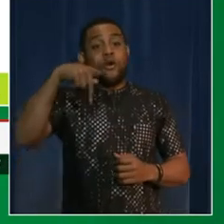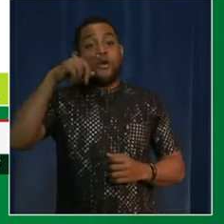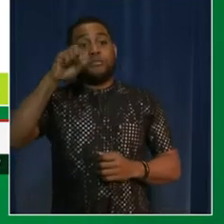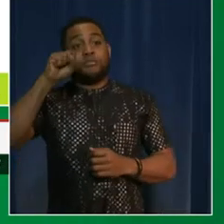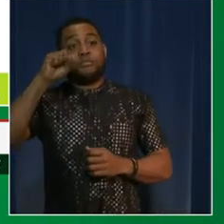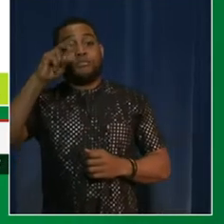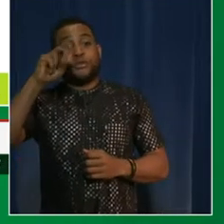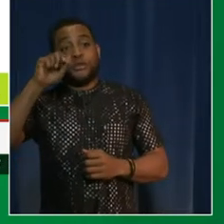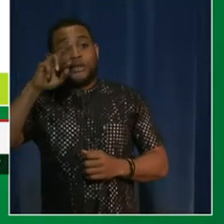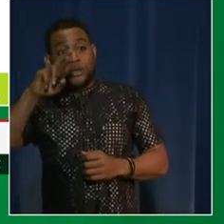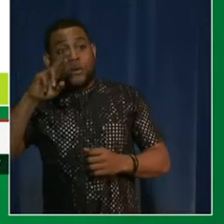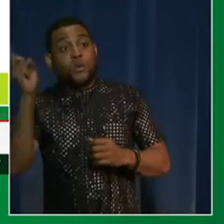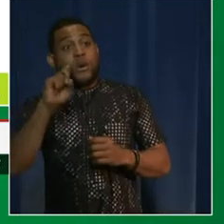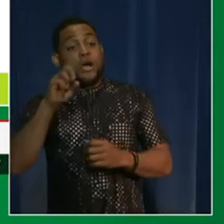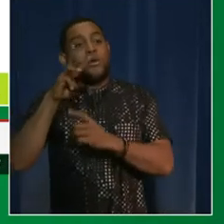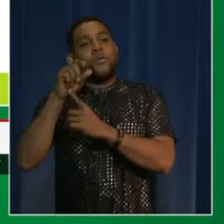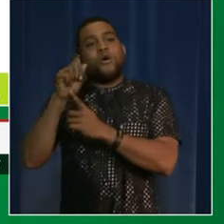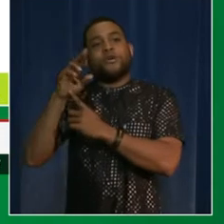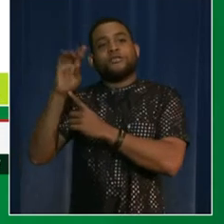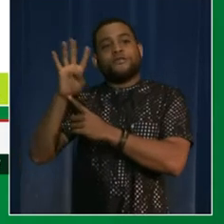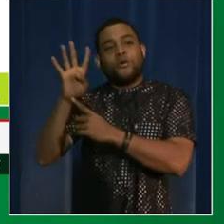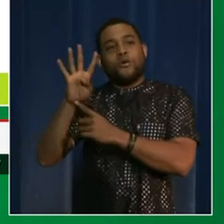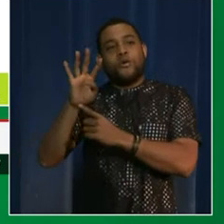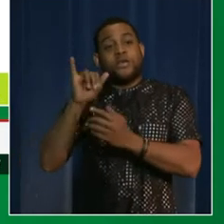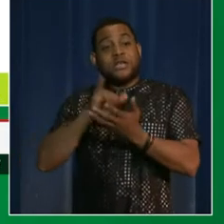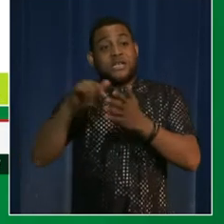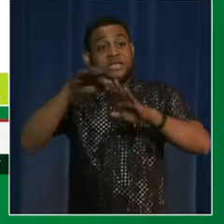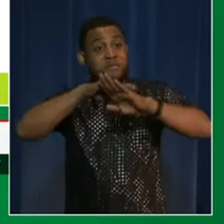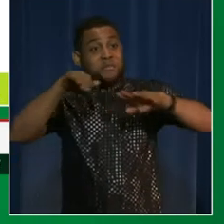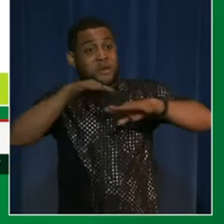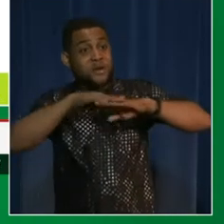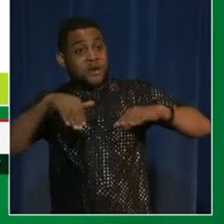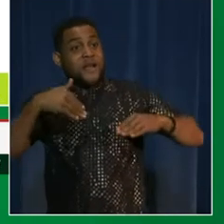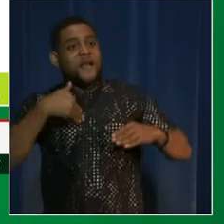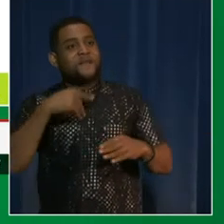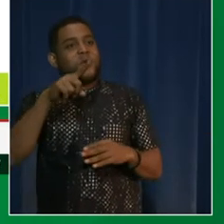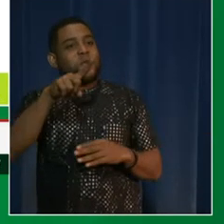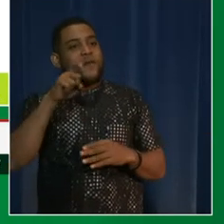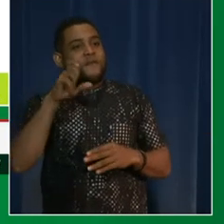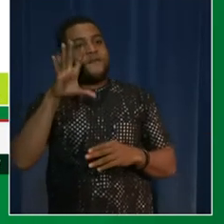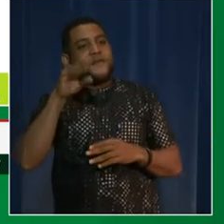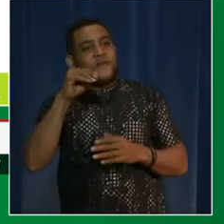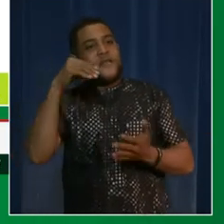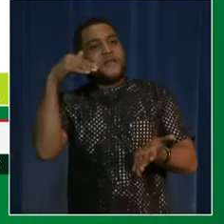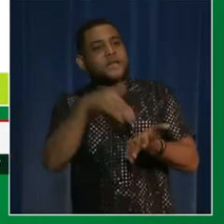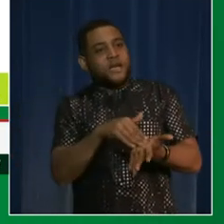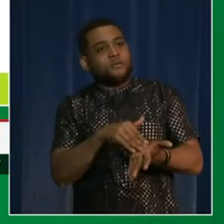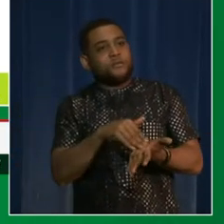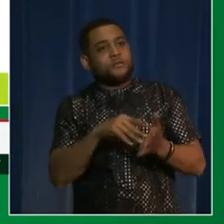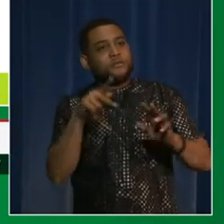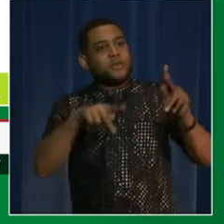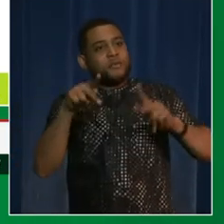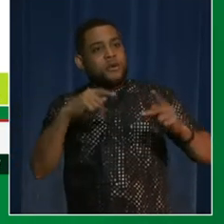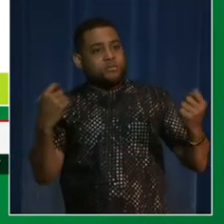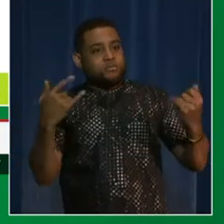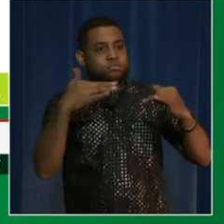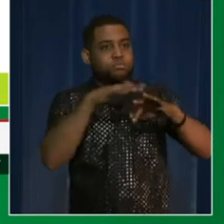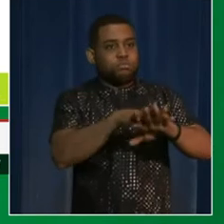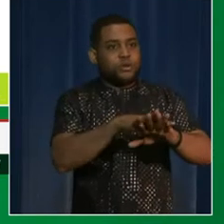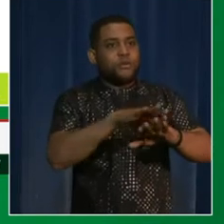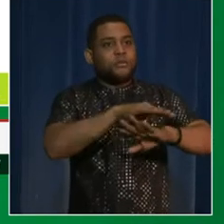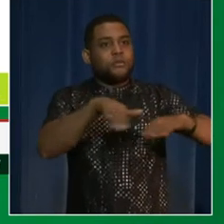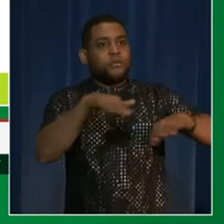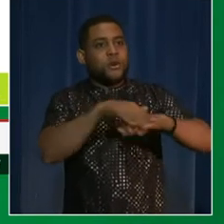pool that you see hosts over 50,000 visitors each summer to that pool. The recreation center,